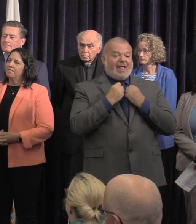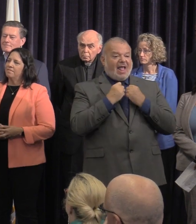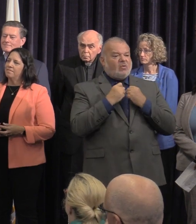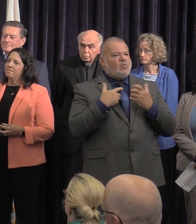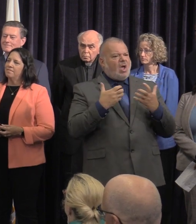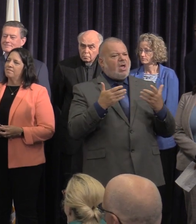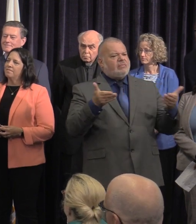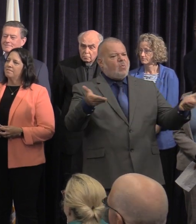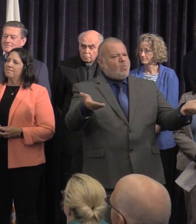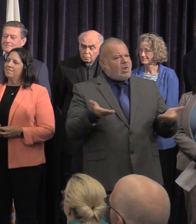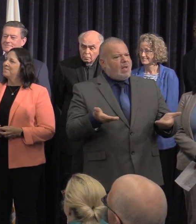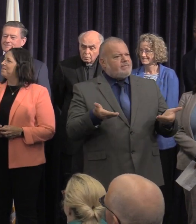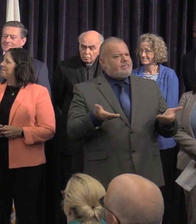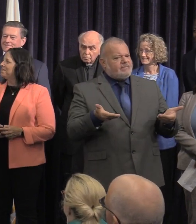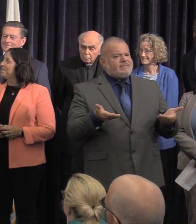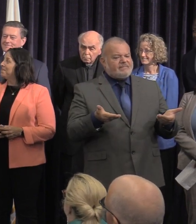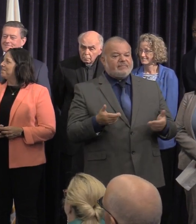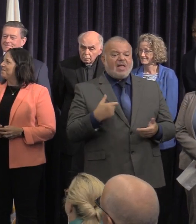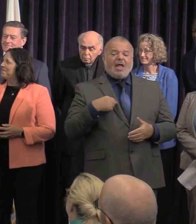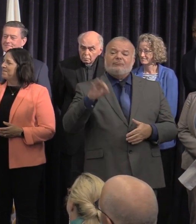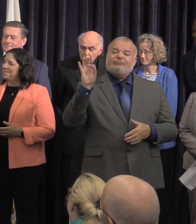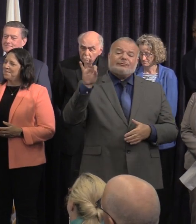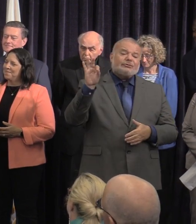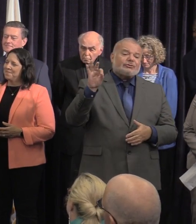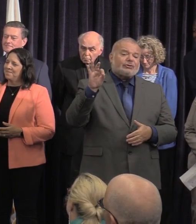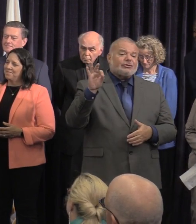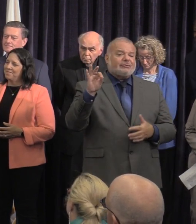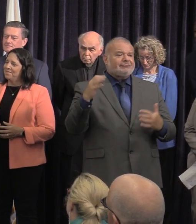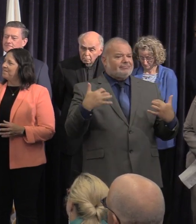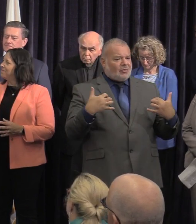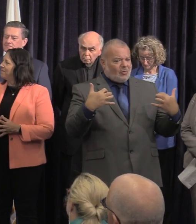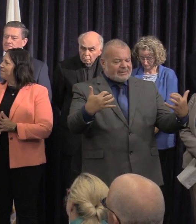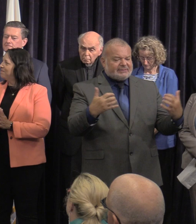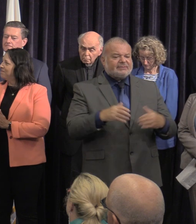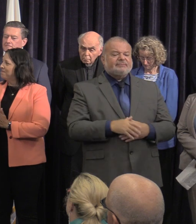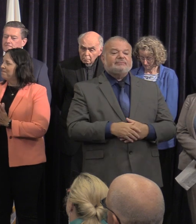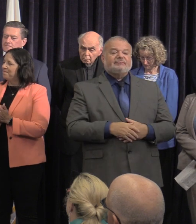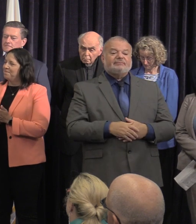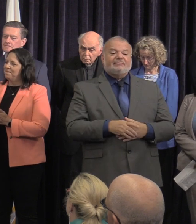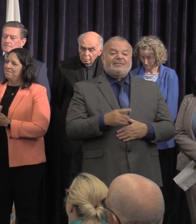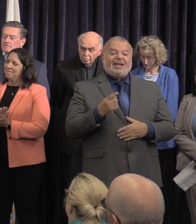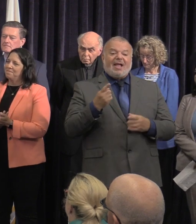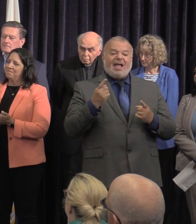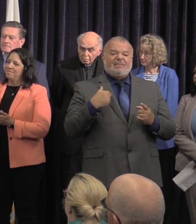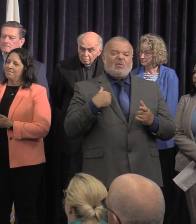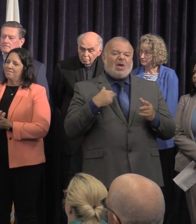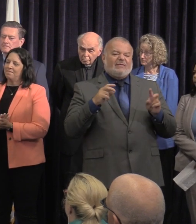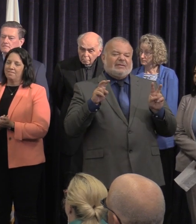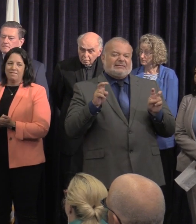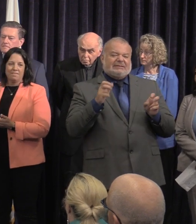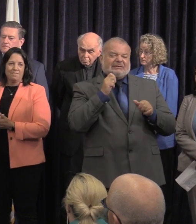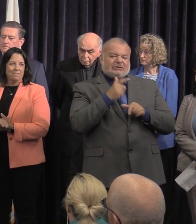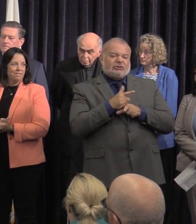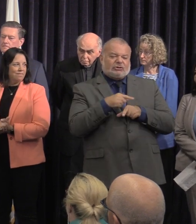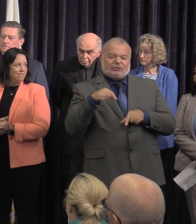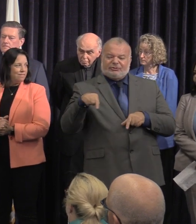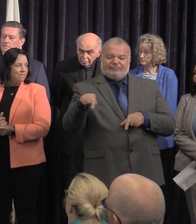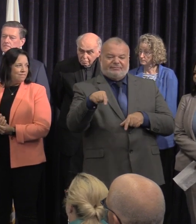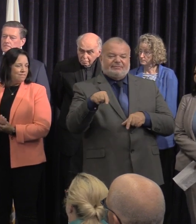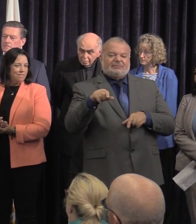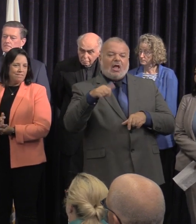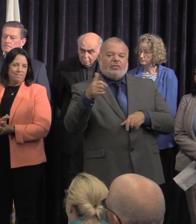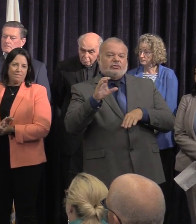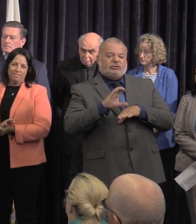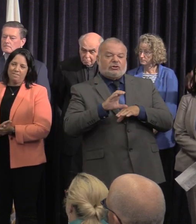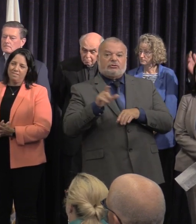to preach about. And so I preached to my congregation, but also to our sister Brazilian congregation that worships with us.